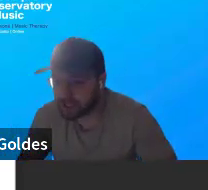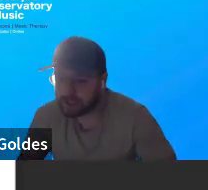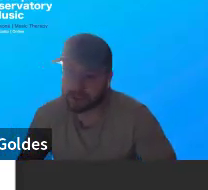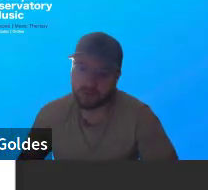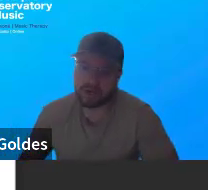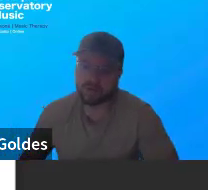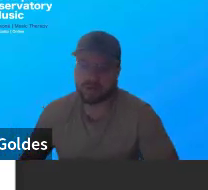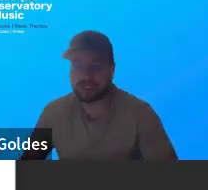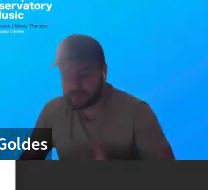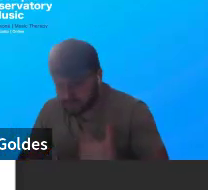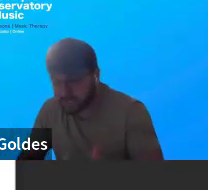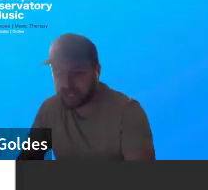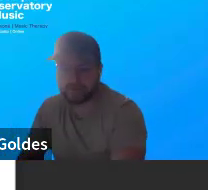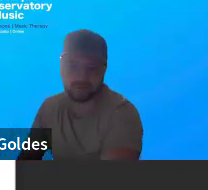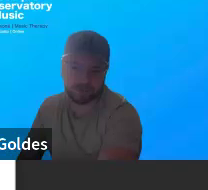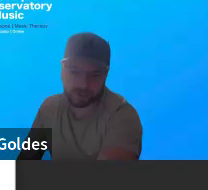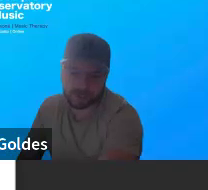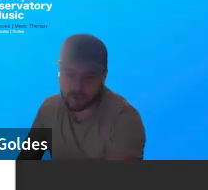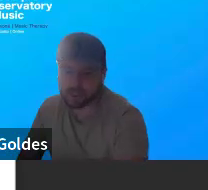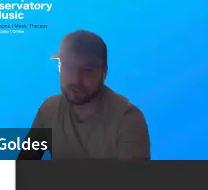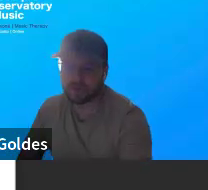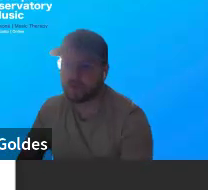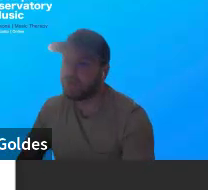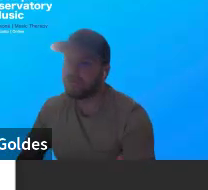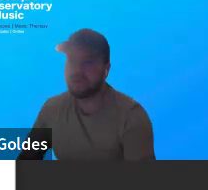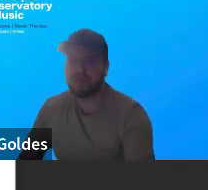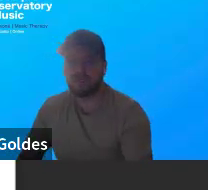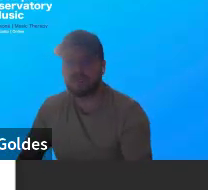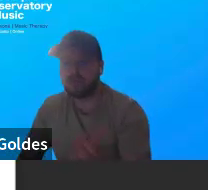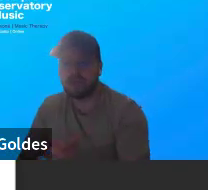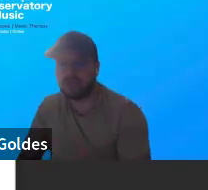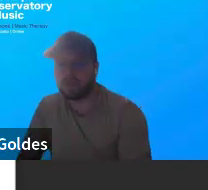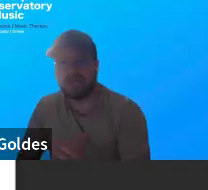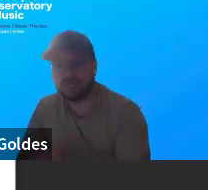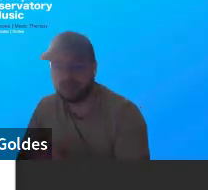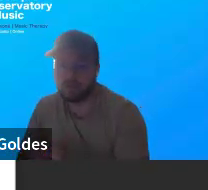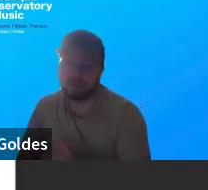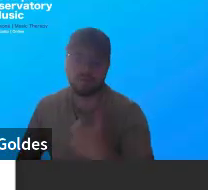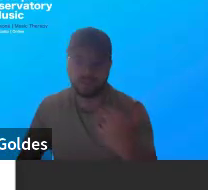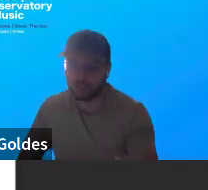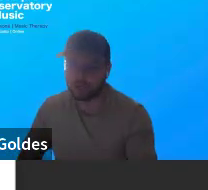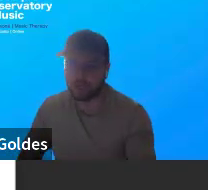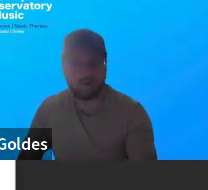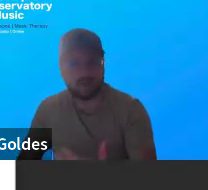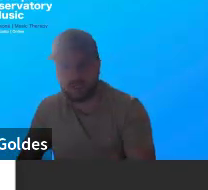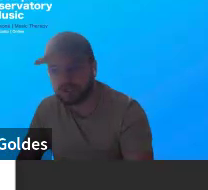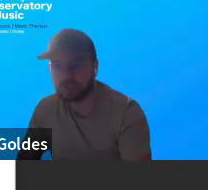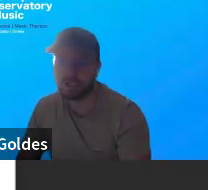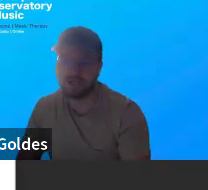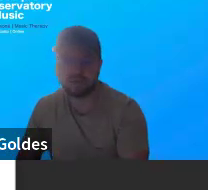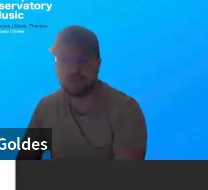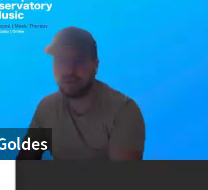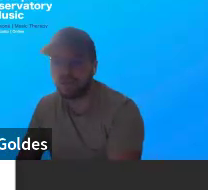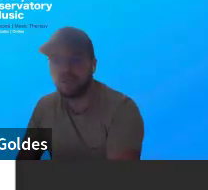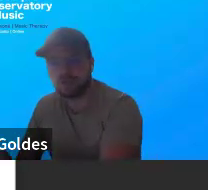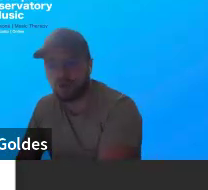and live scanned. So because we did have sometimes the questions of families are being a little bit hesitant. Well, the teacher, I don't know the teacher,